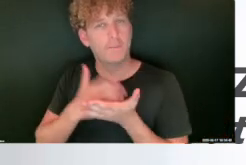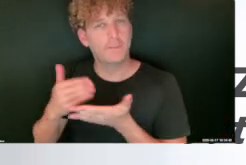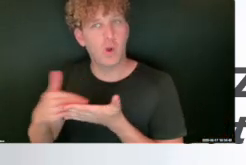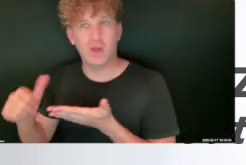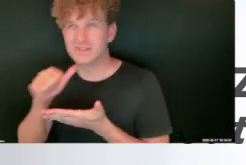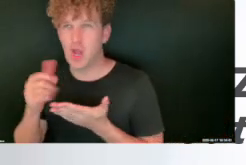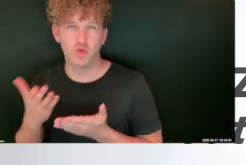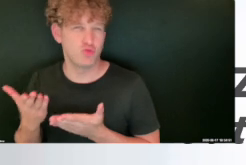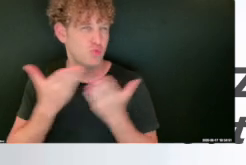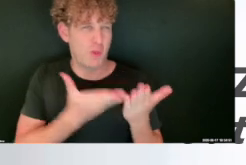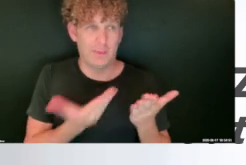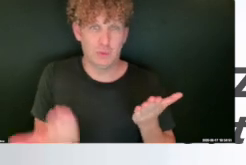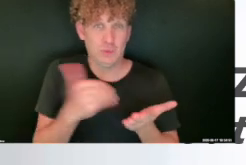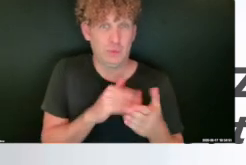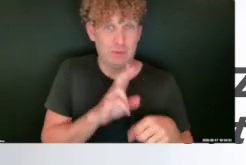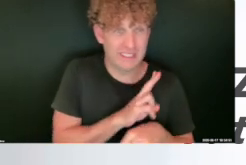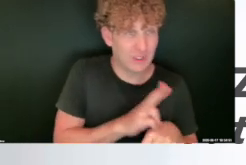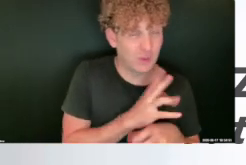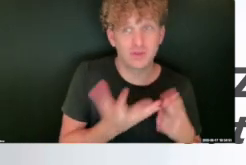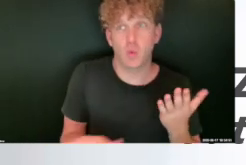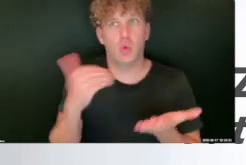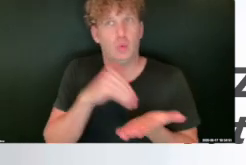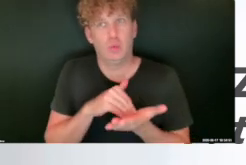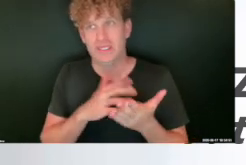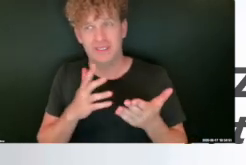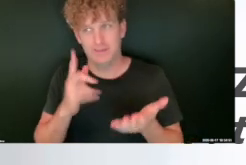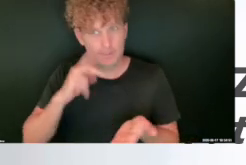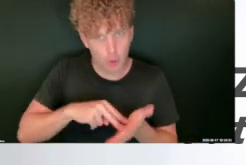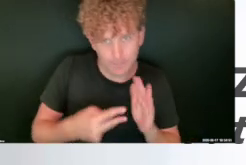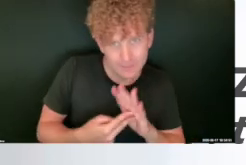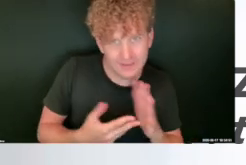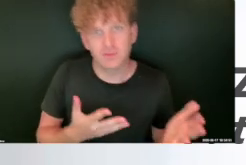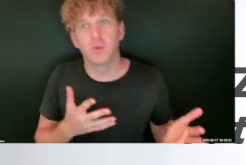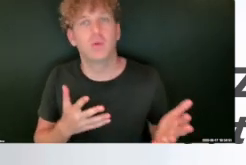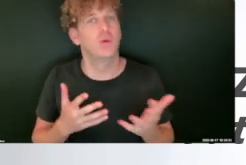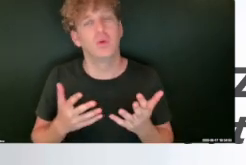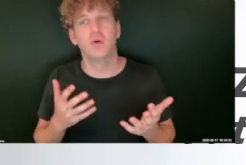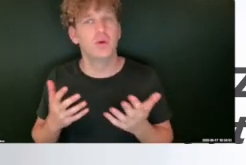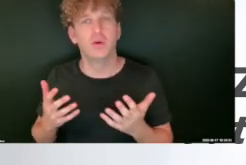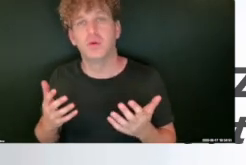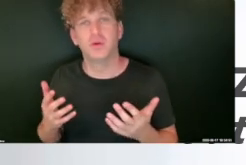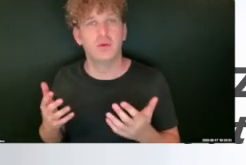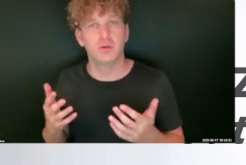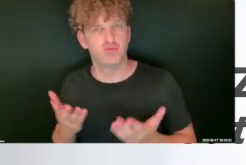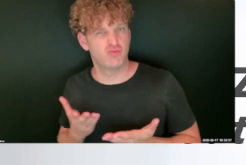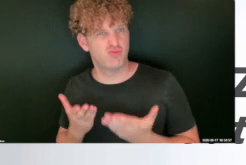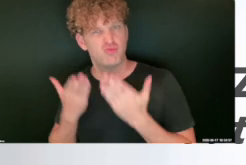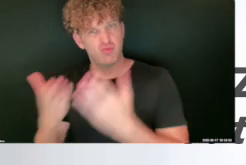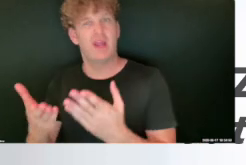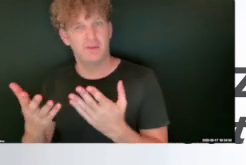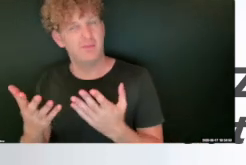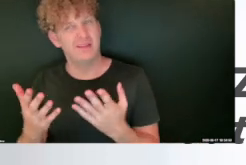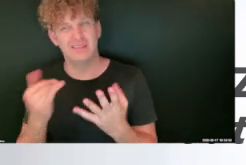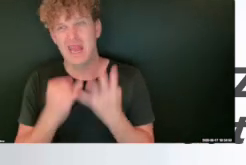possible. 2C, repurpose, involves using approved critical components